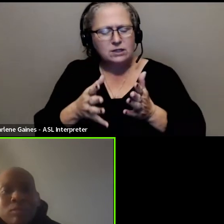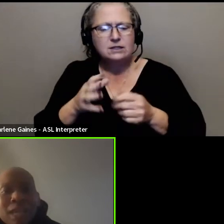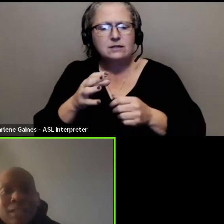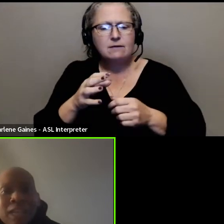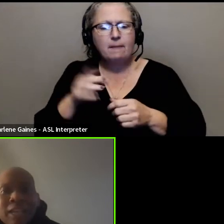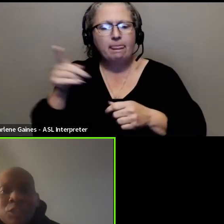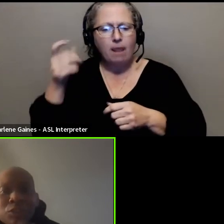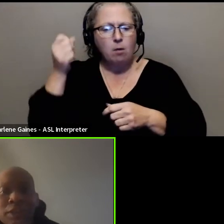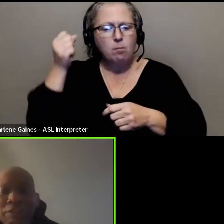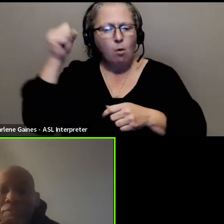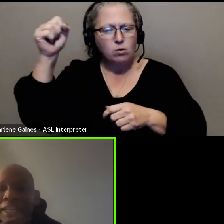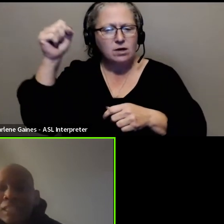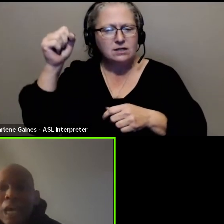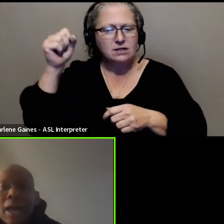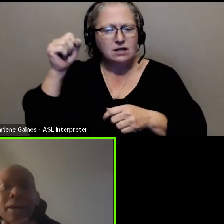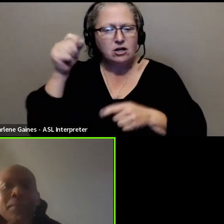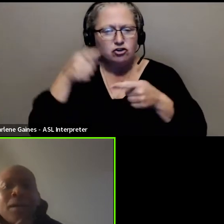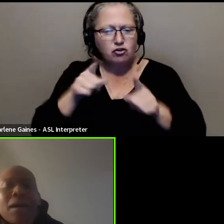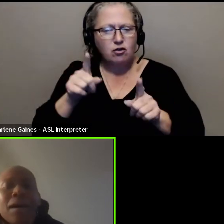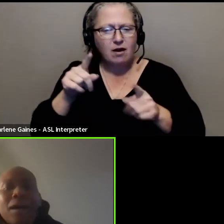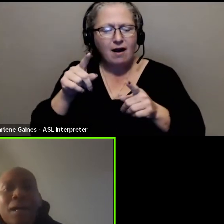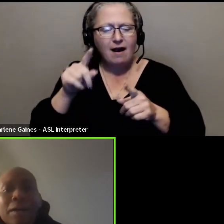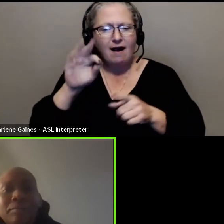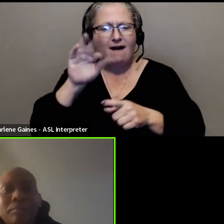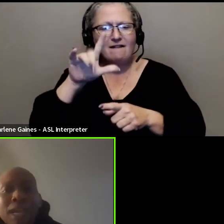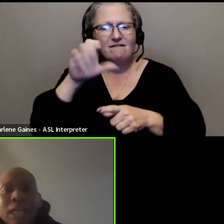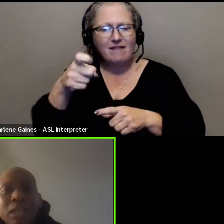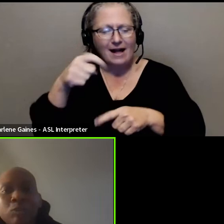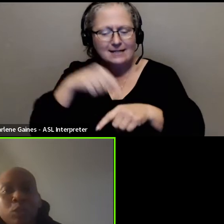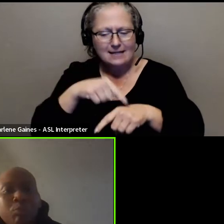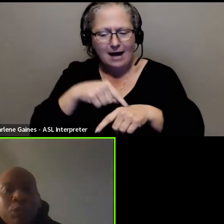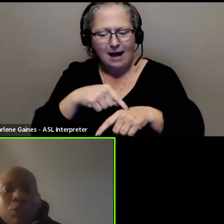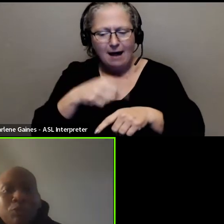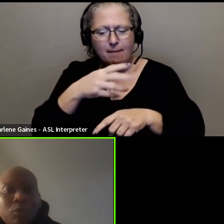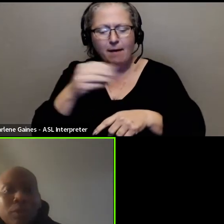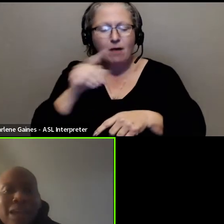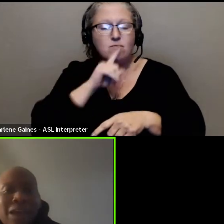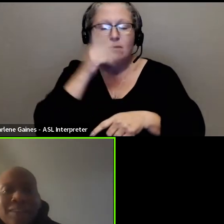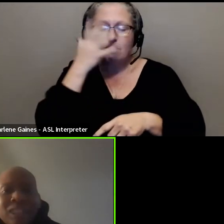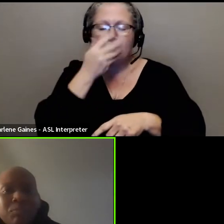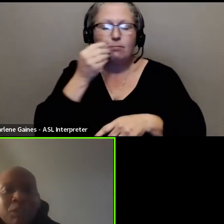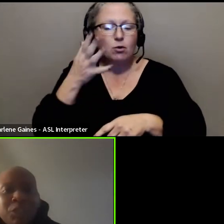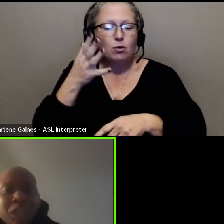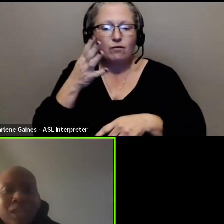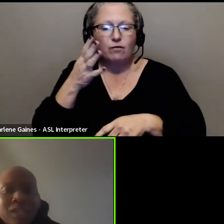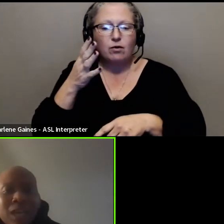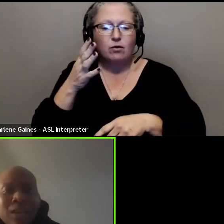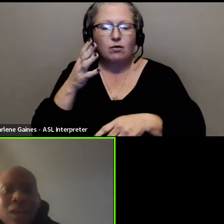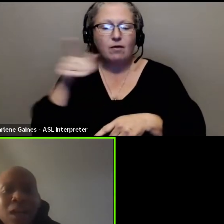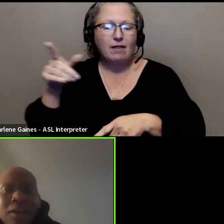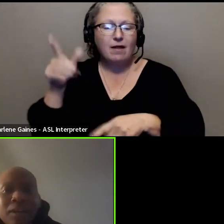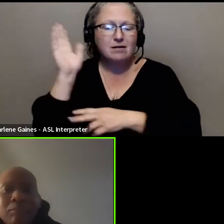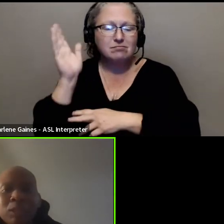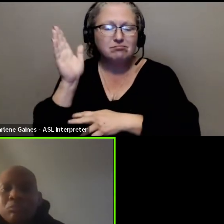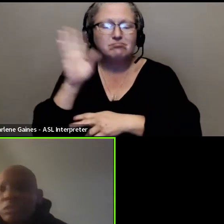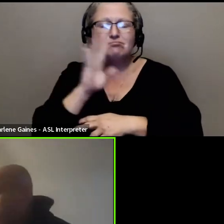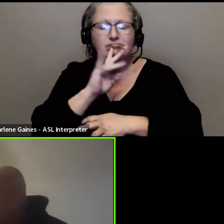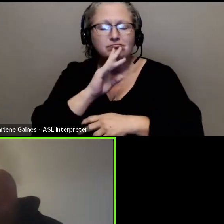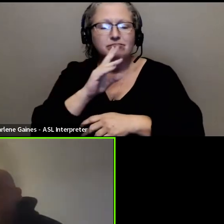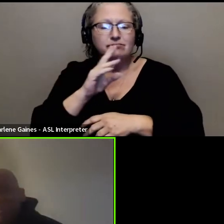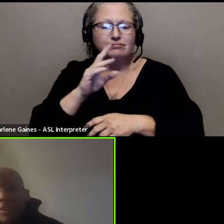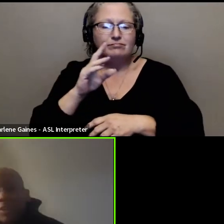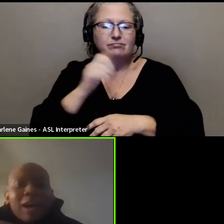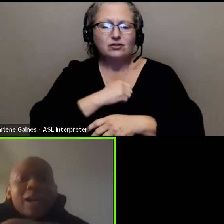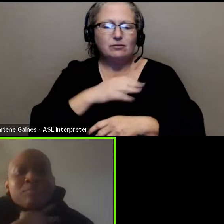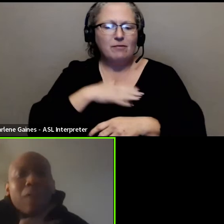they protested during flex time. And it was so beautiful, and they had these speeches, and I'm just sorry,